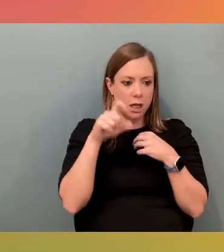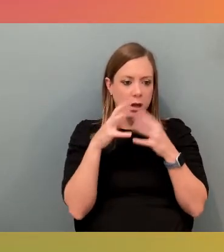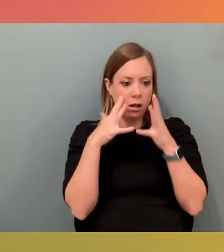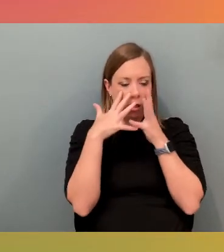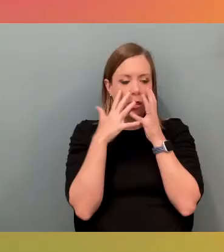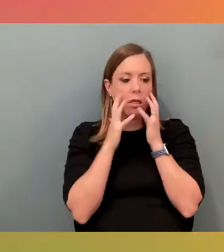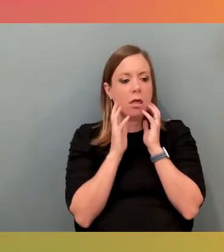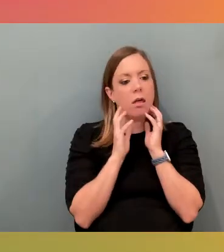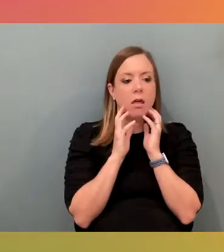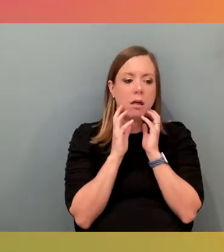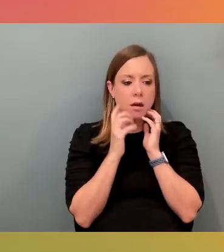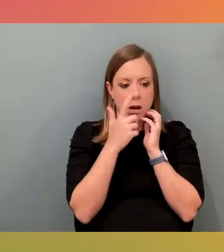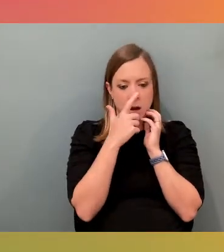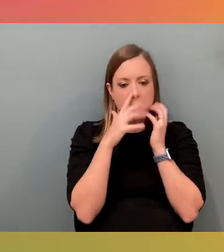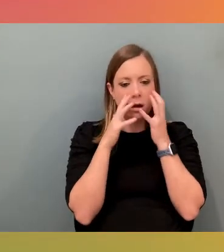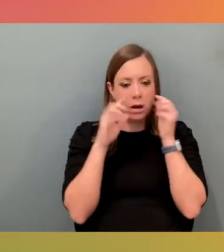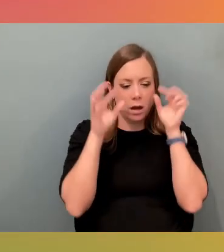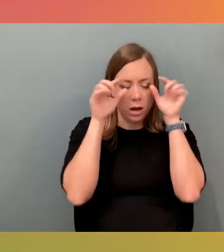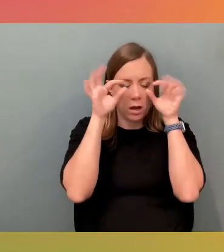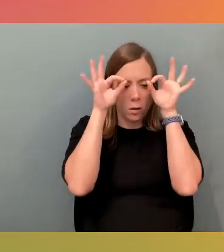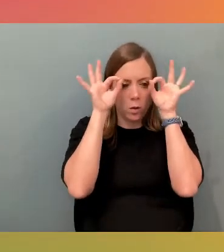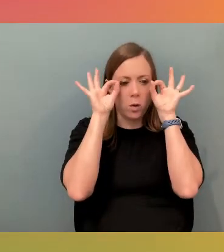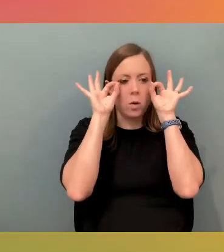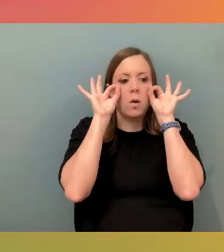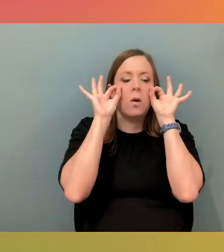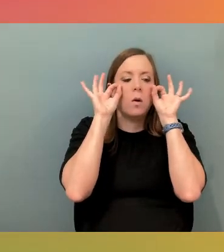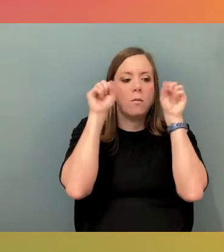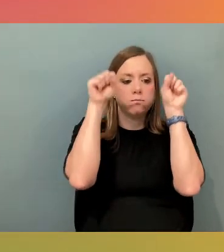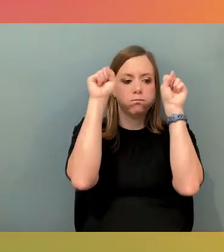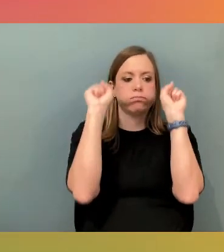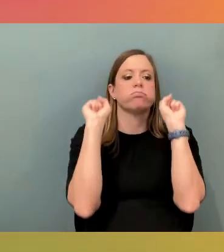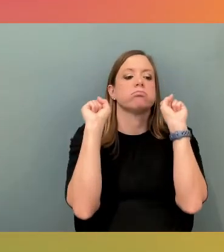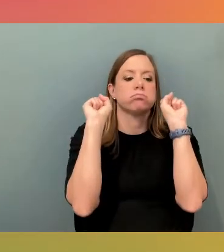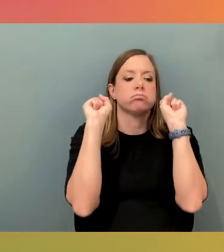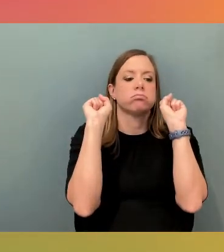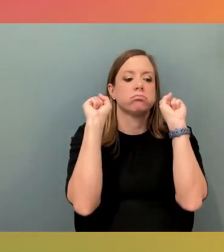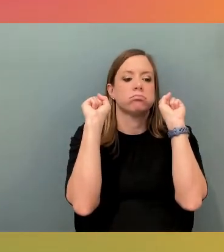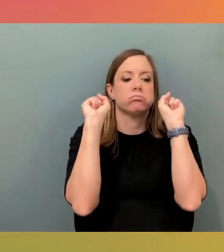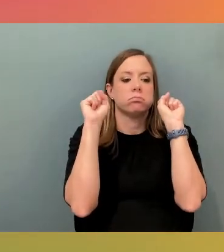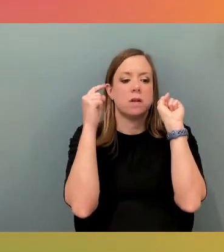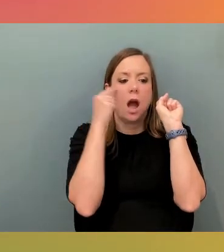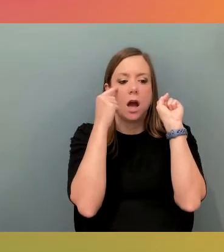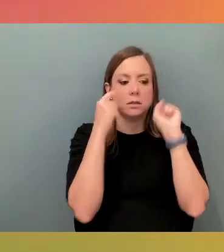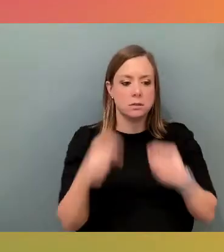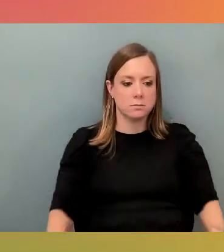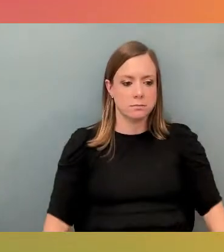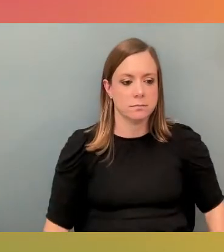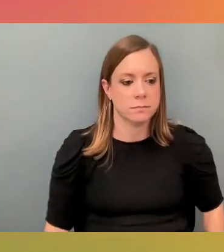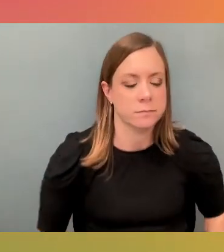And let your eyes sink a little bit deeper to the backs of their sockets.